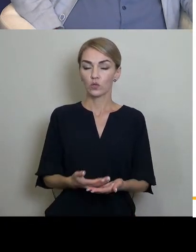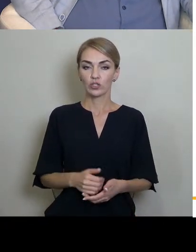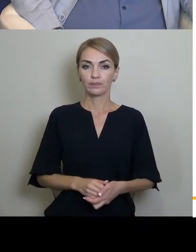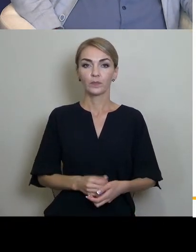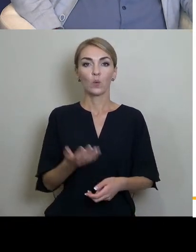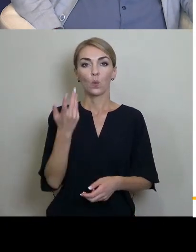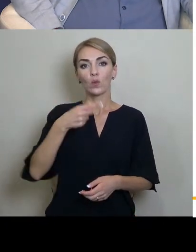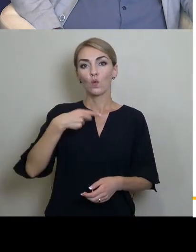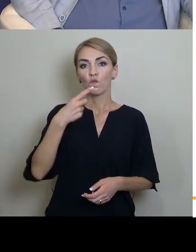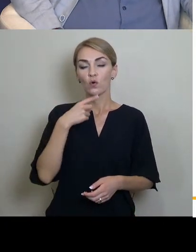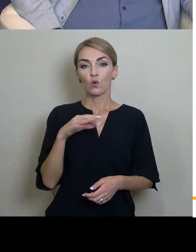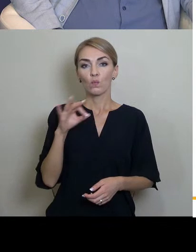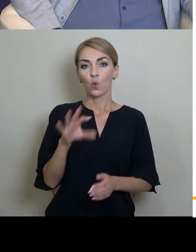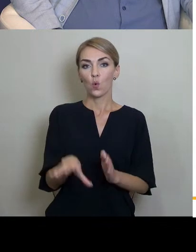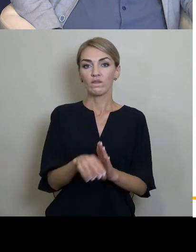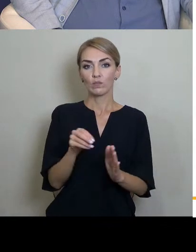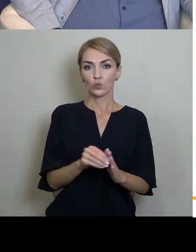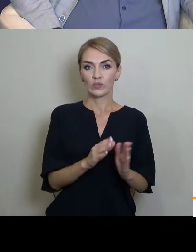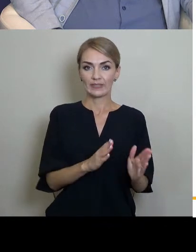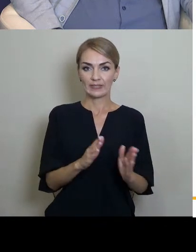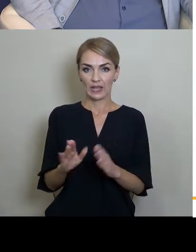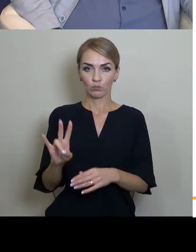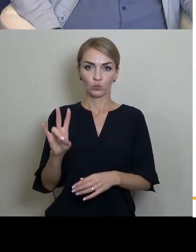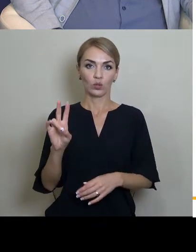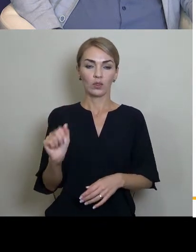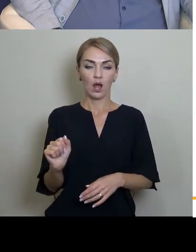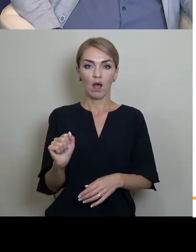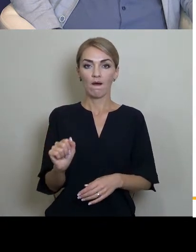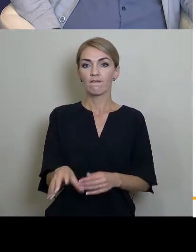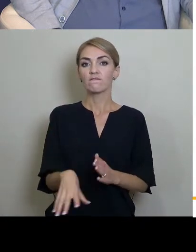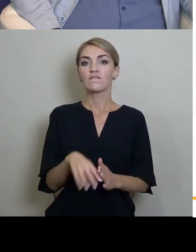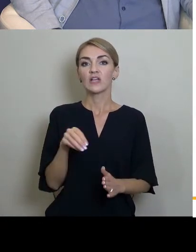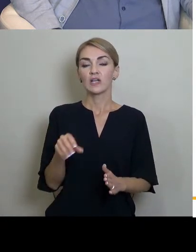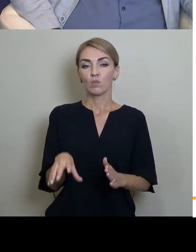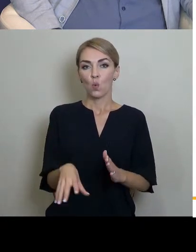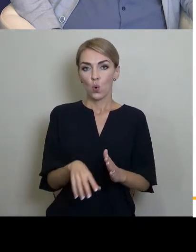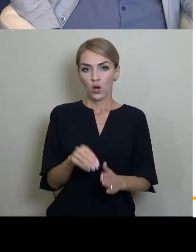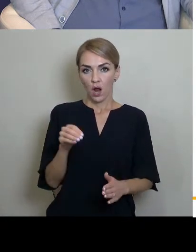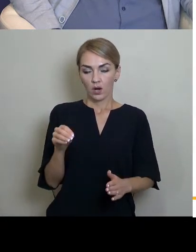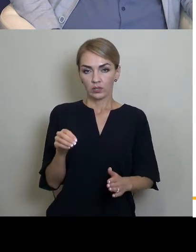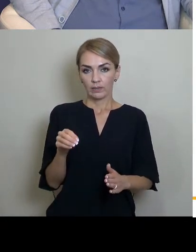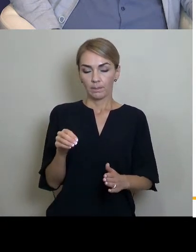So when we talk about the electoral system at the